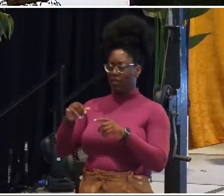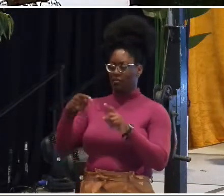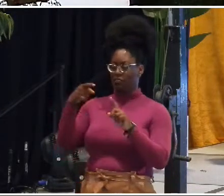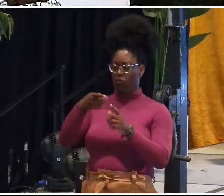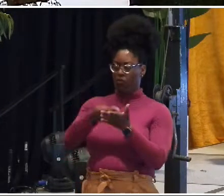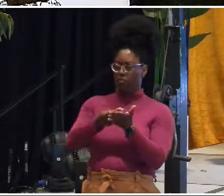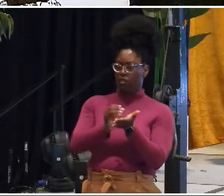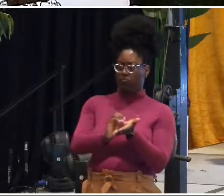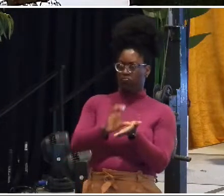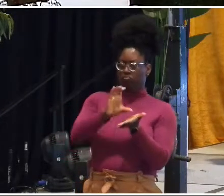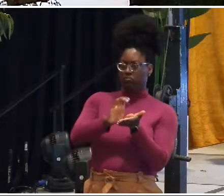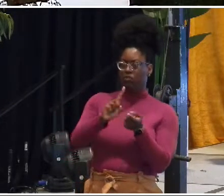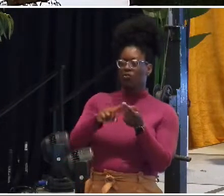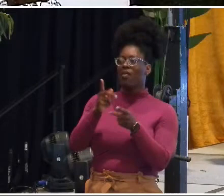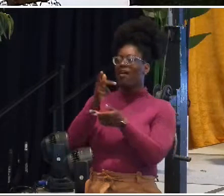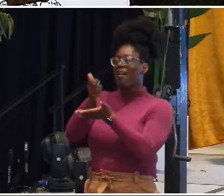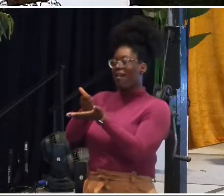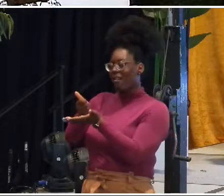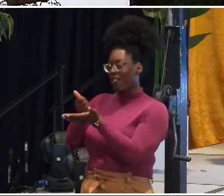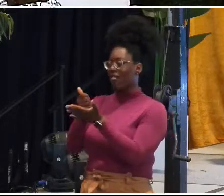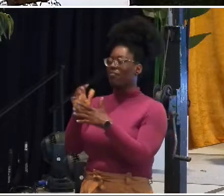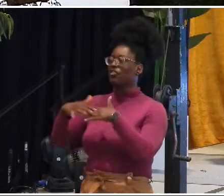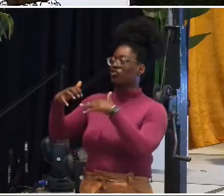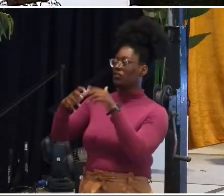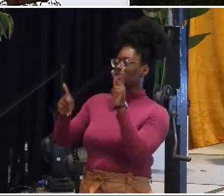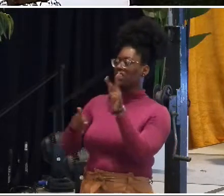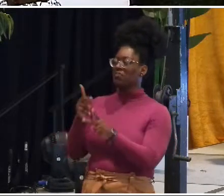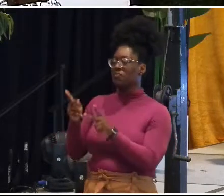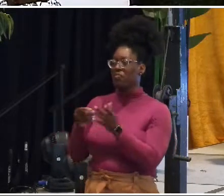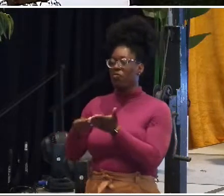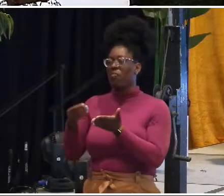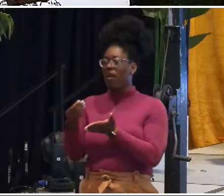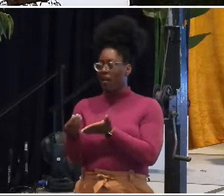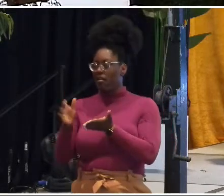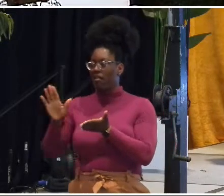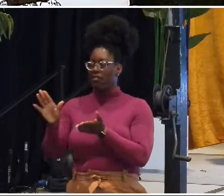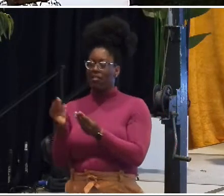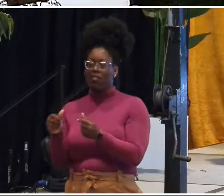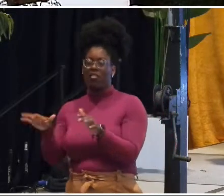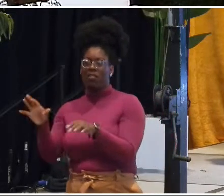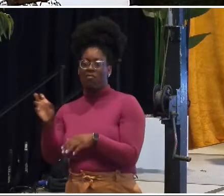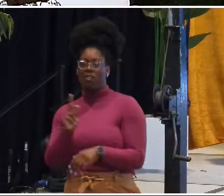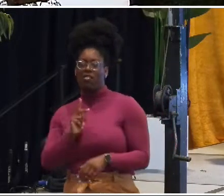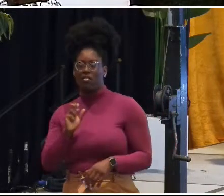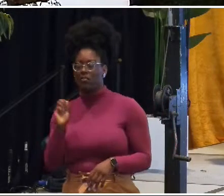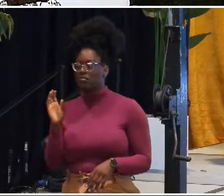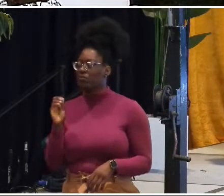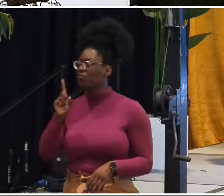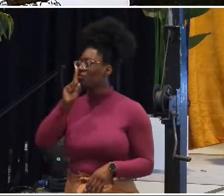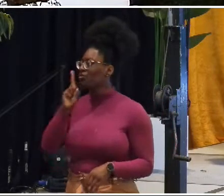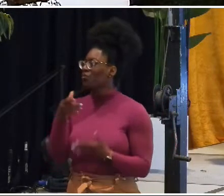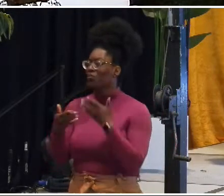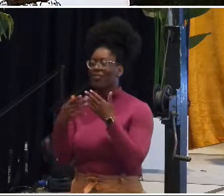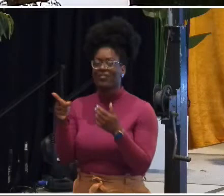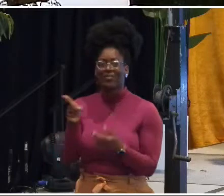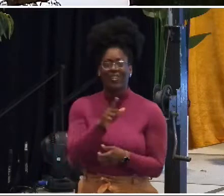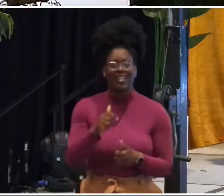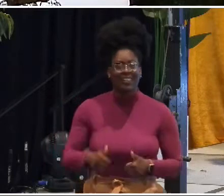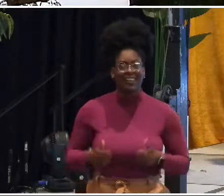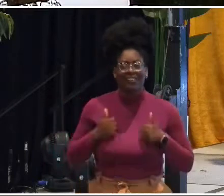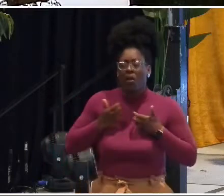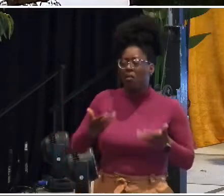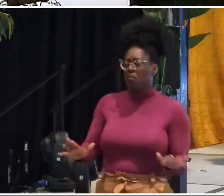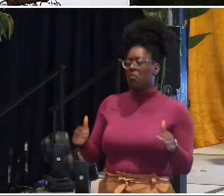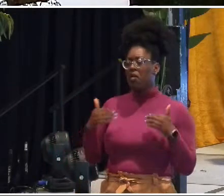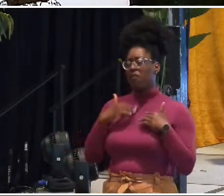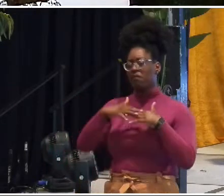to repossess their sacred lands. And I'm sure that where each and every one of us come from, there are indigenous folks working actively